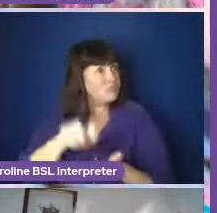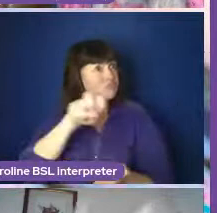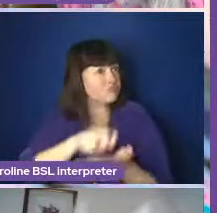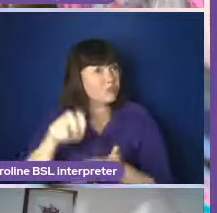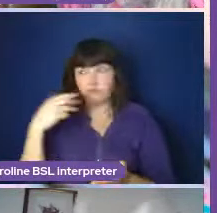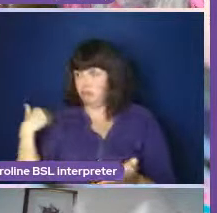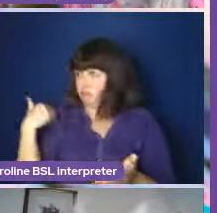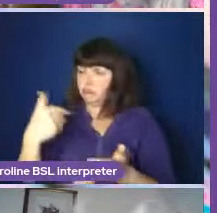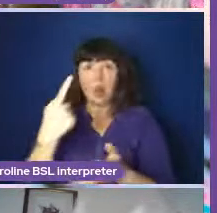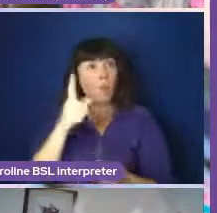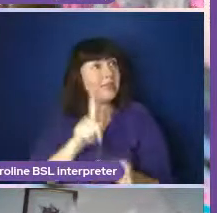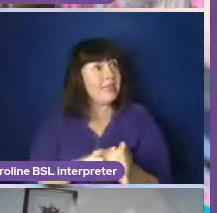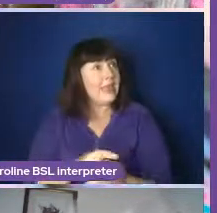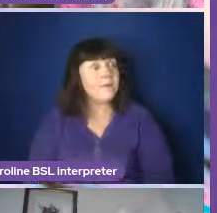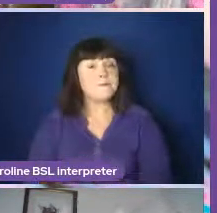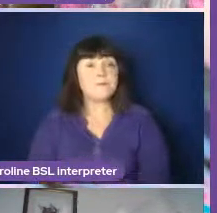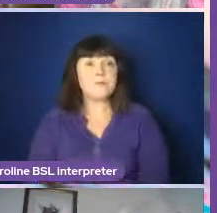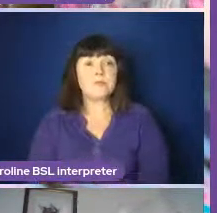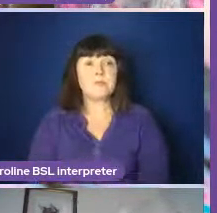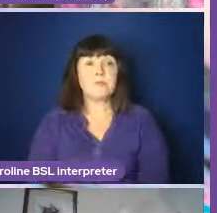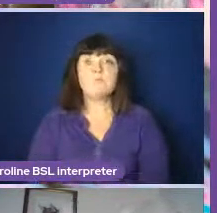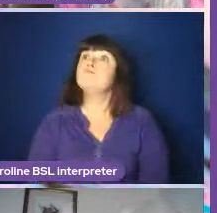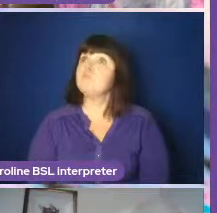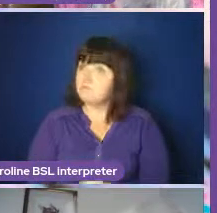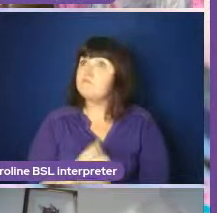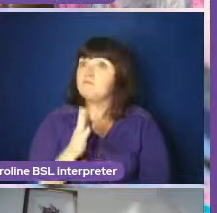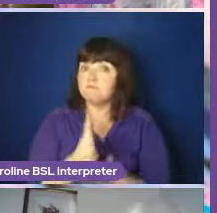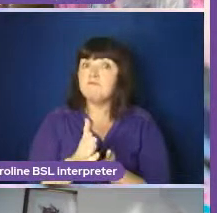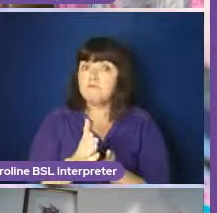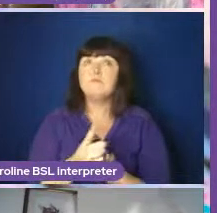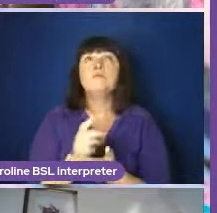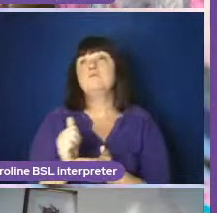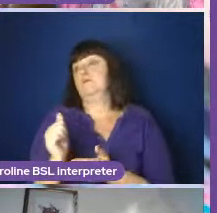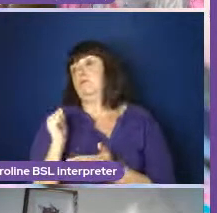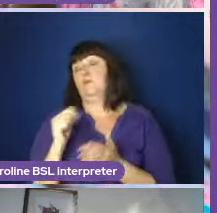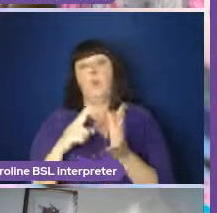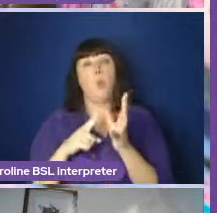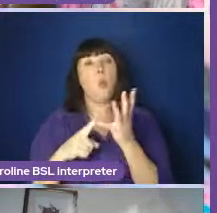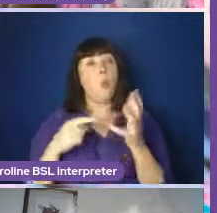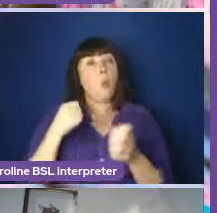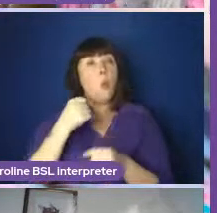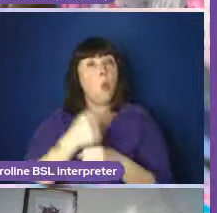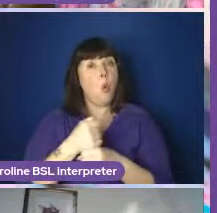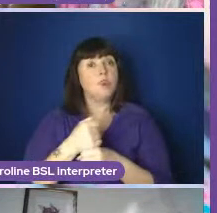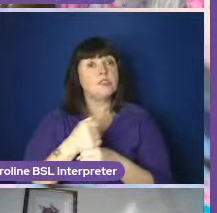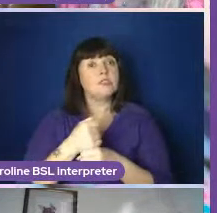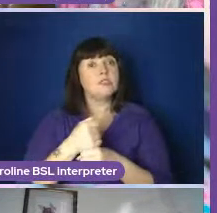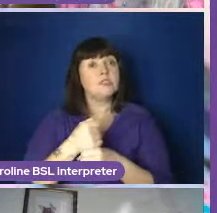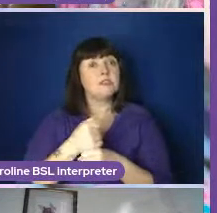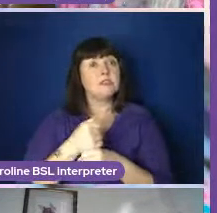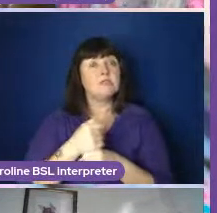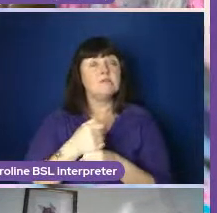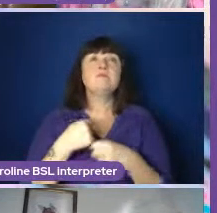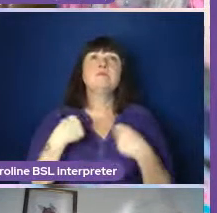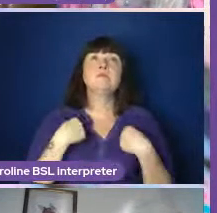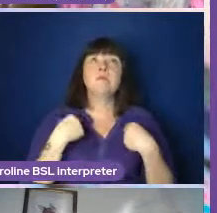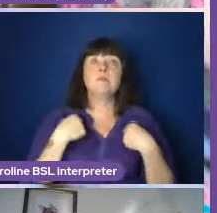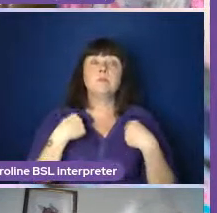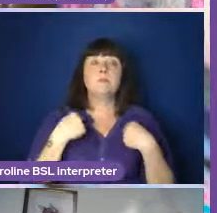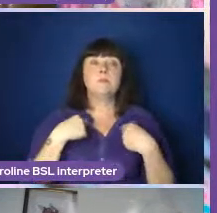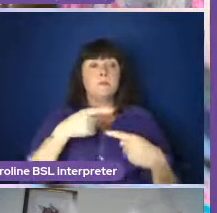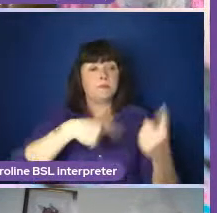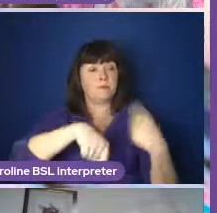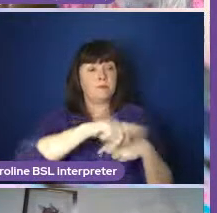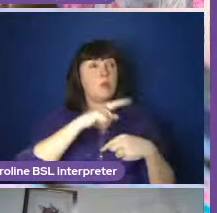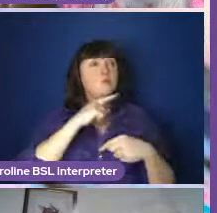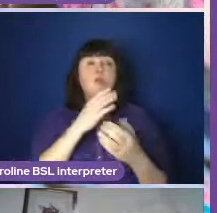tell us a bit about that quickly? I have. Back in August, I was supporting a charity, Refuge Women's